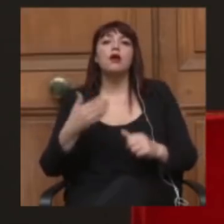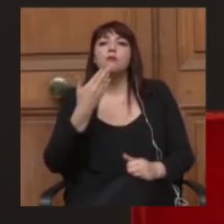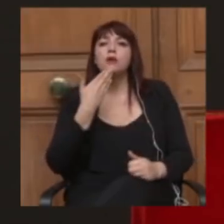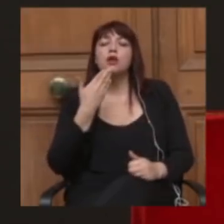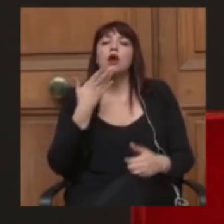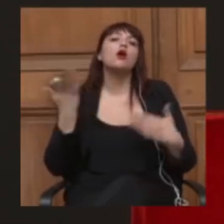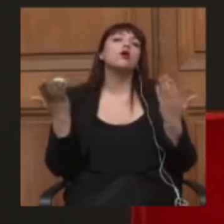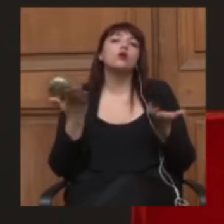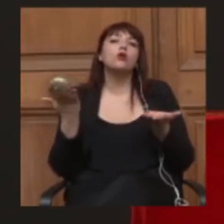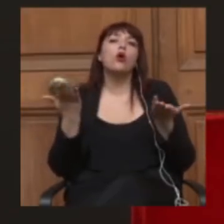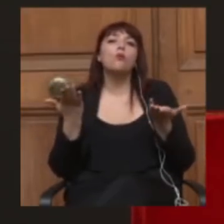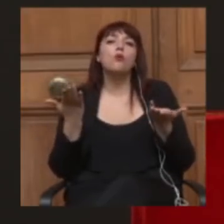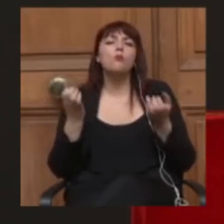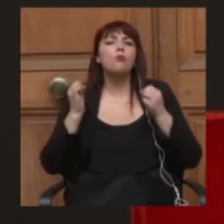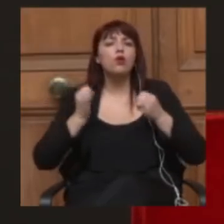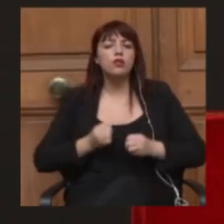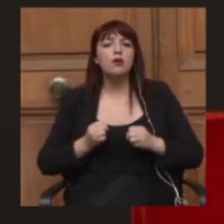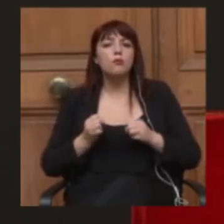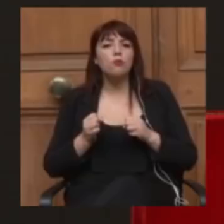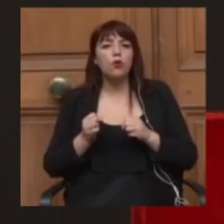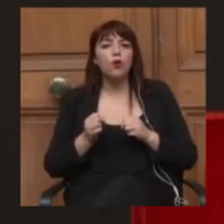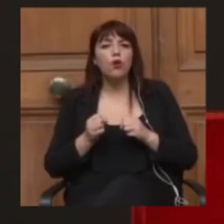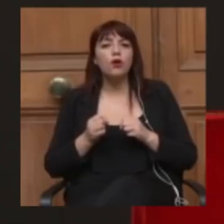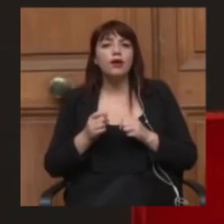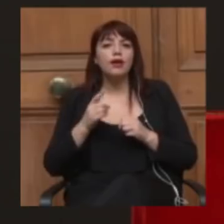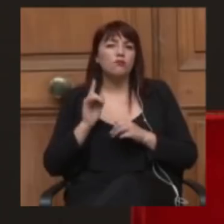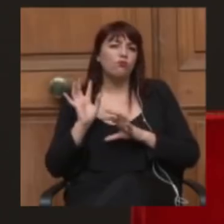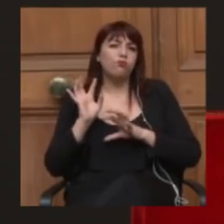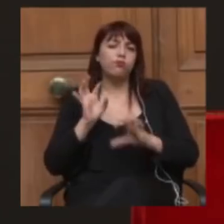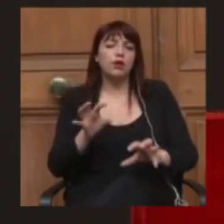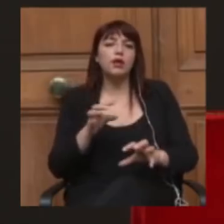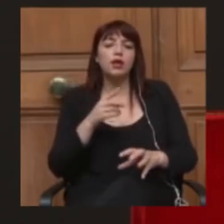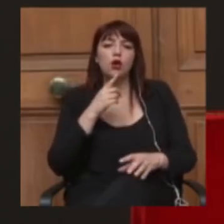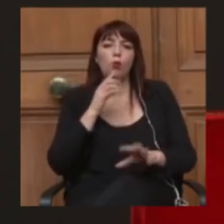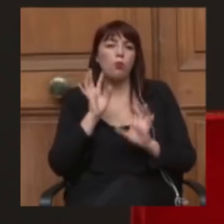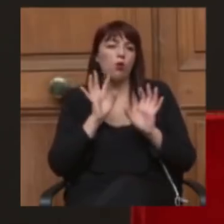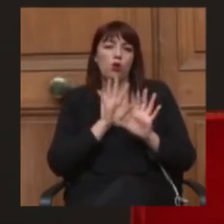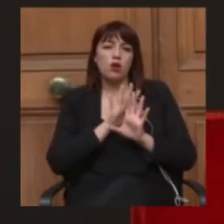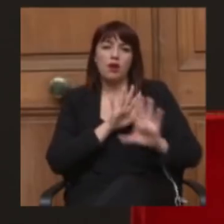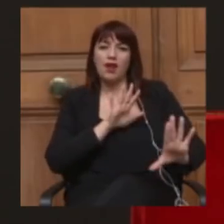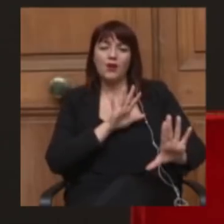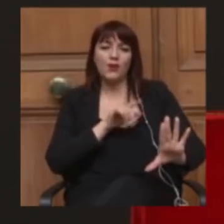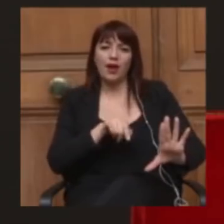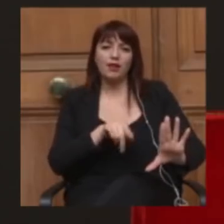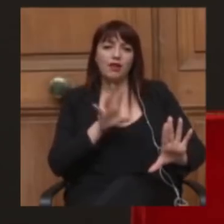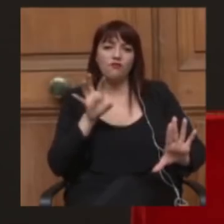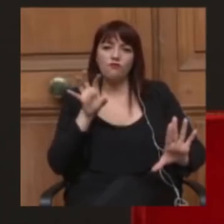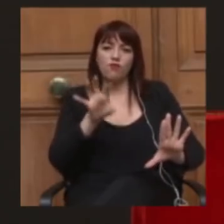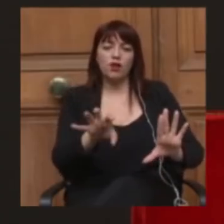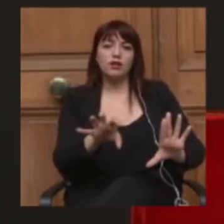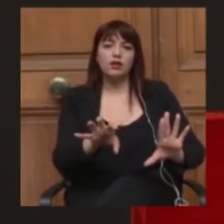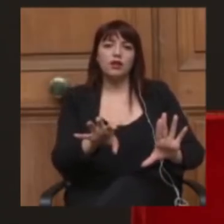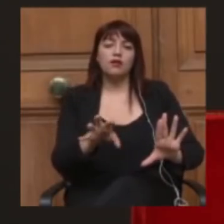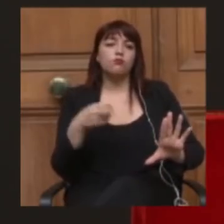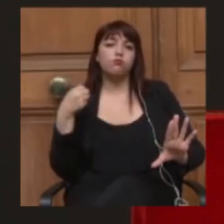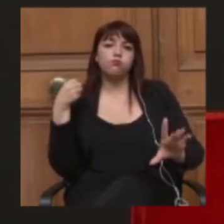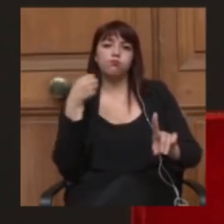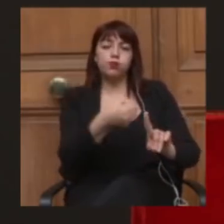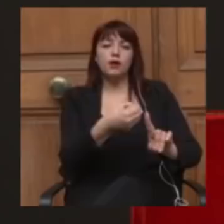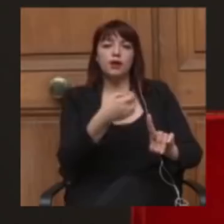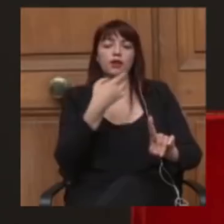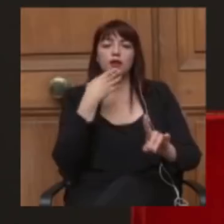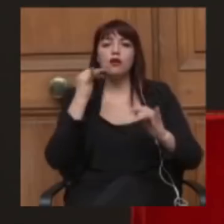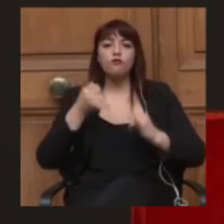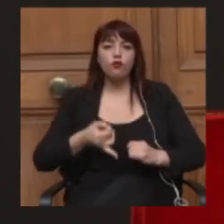violence and to oppose both its state-sanctioned forms as well as those that operate